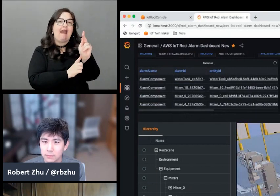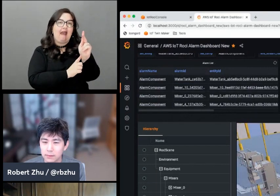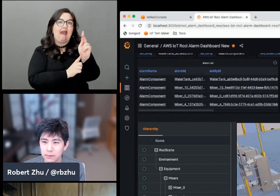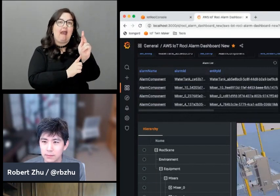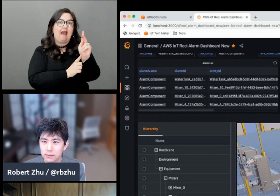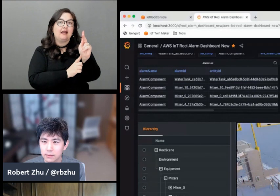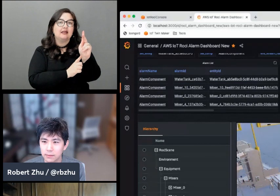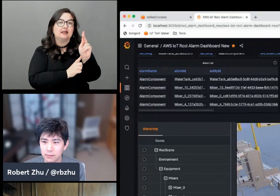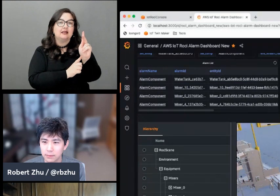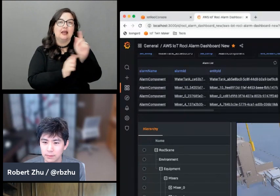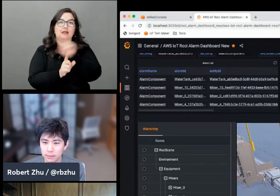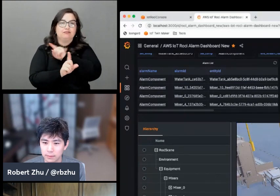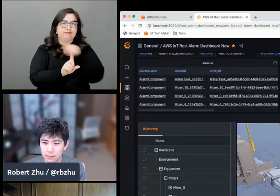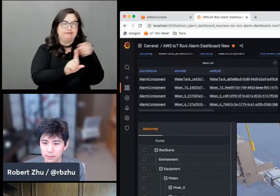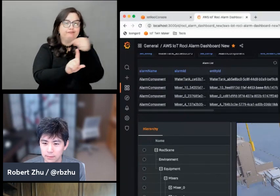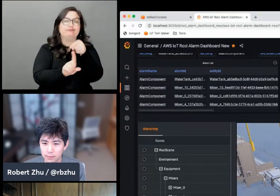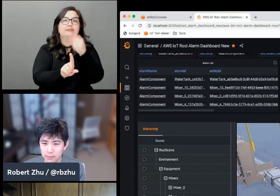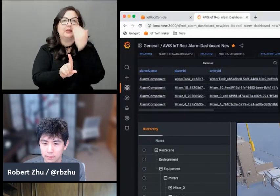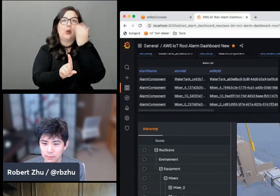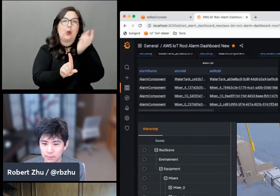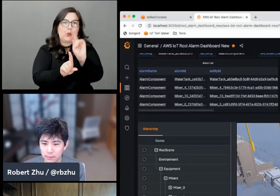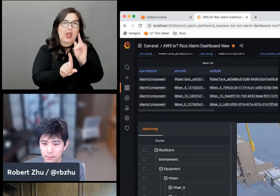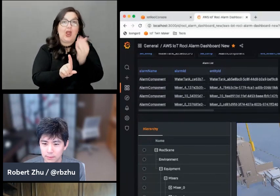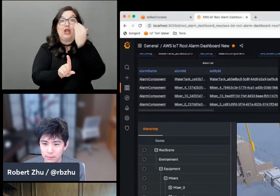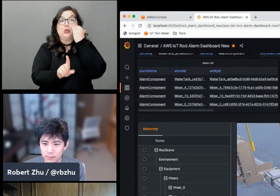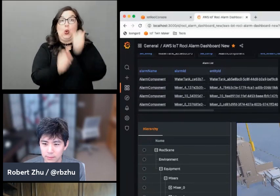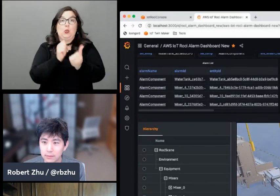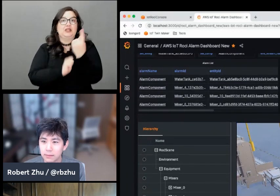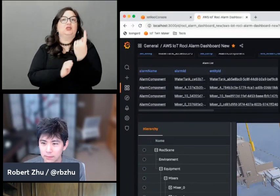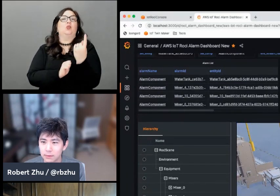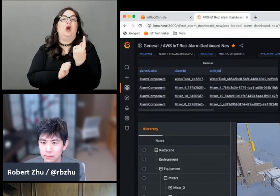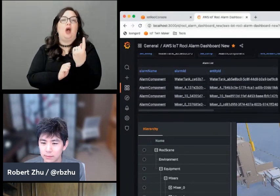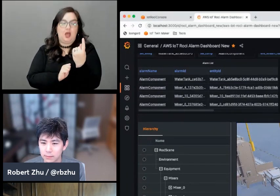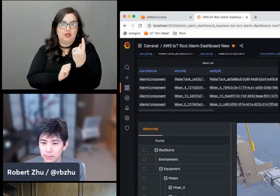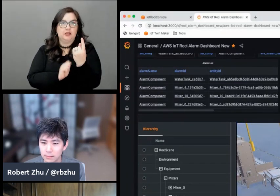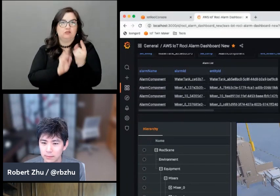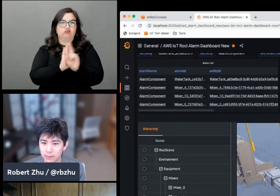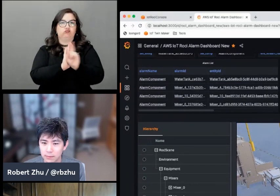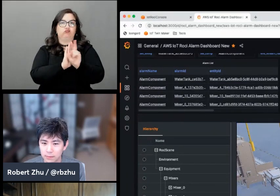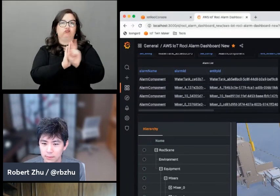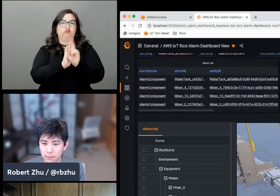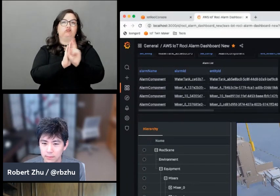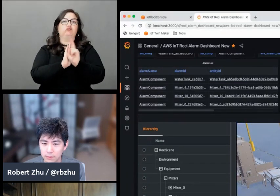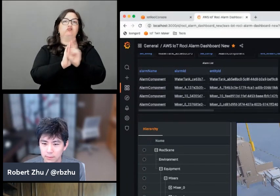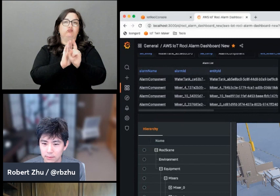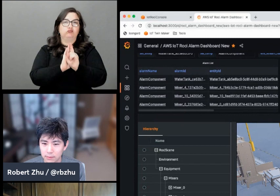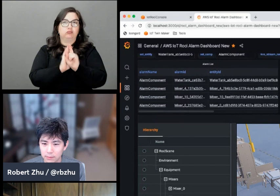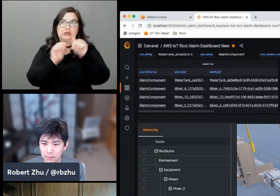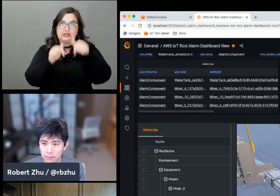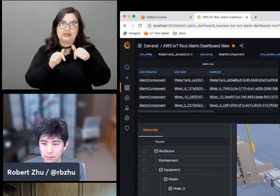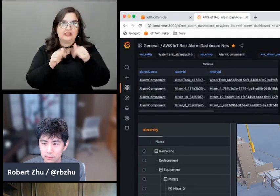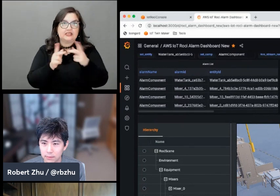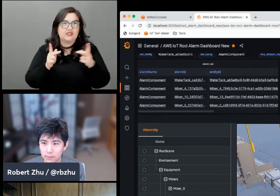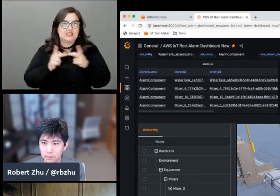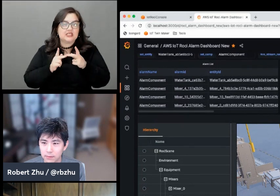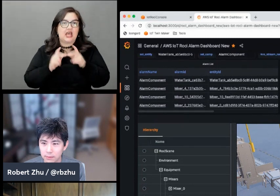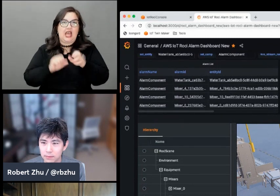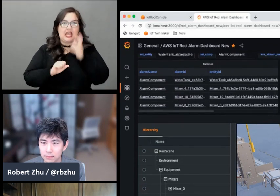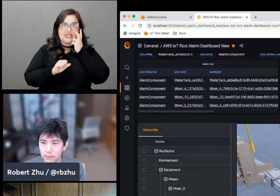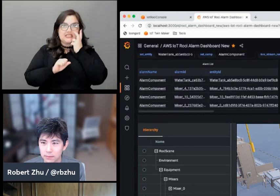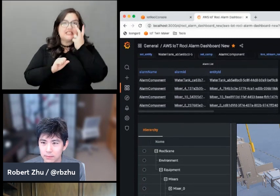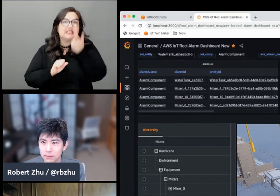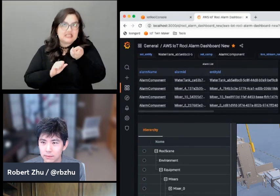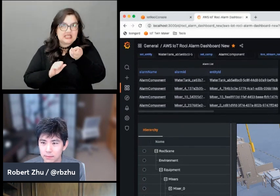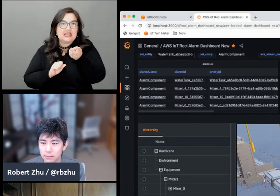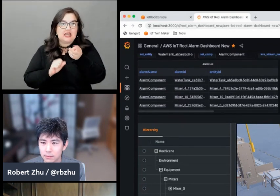know exactly where it is. I know which one it is out of all the water tanks in this facility. I can see that going